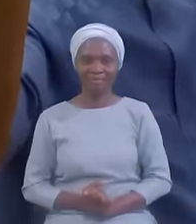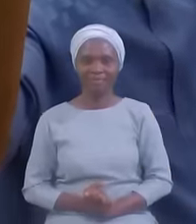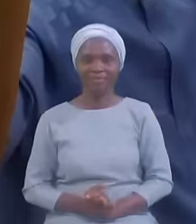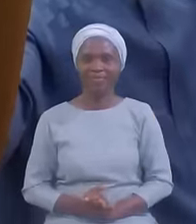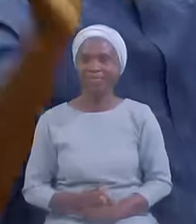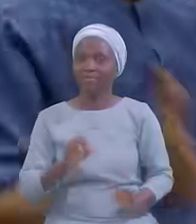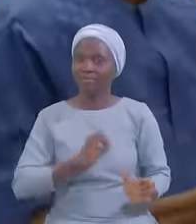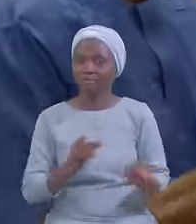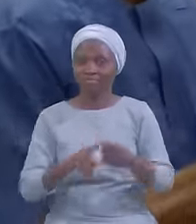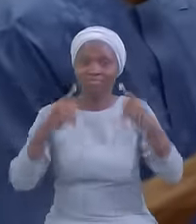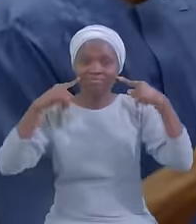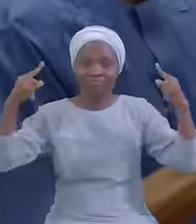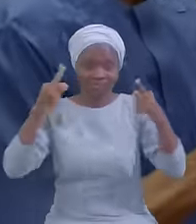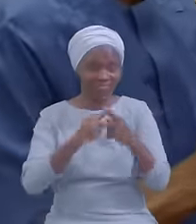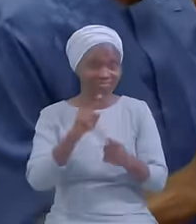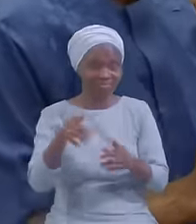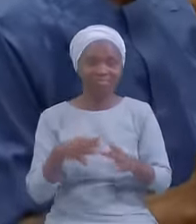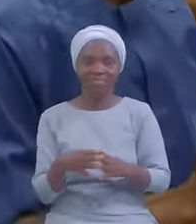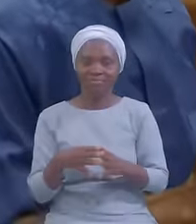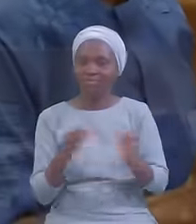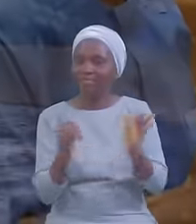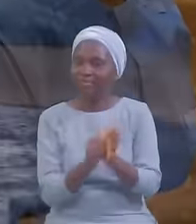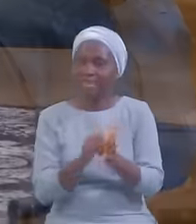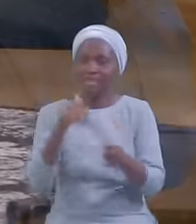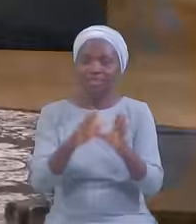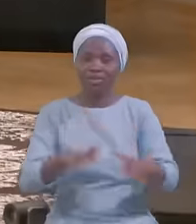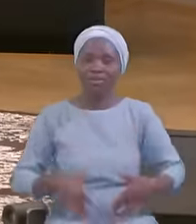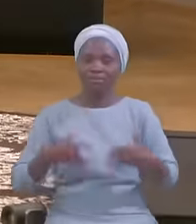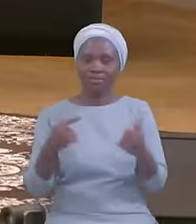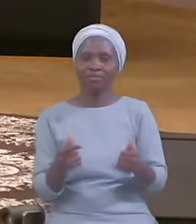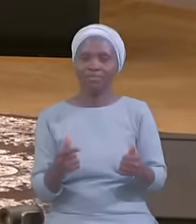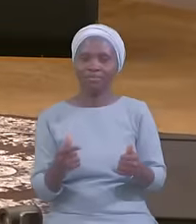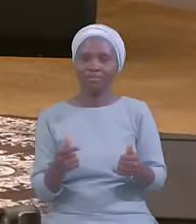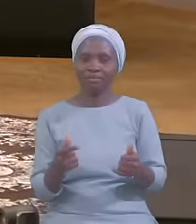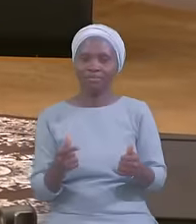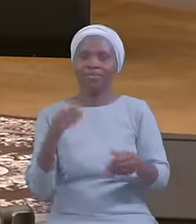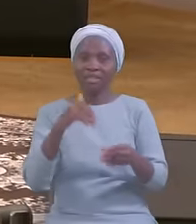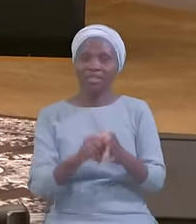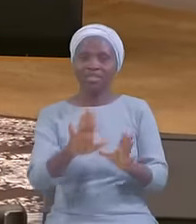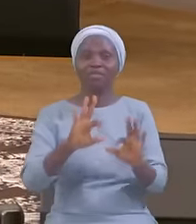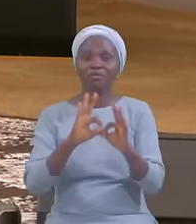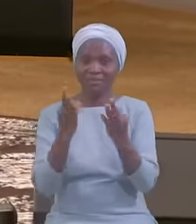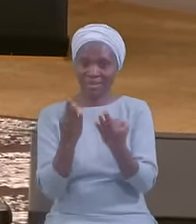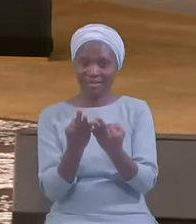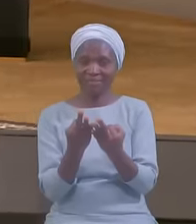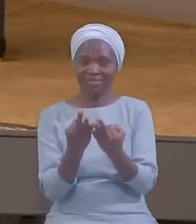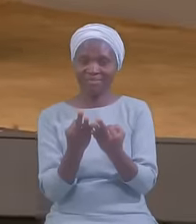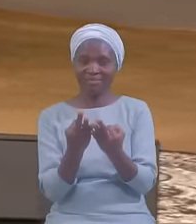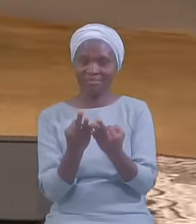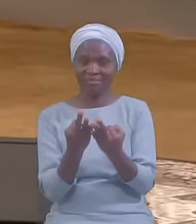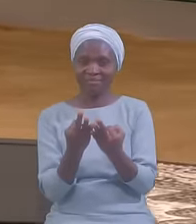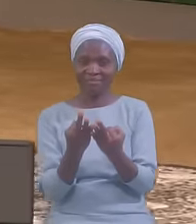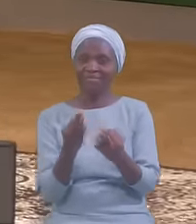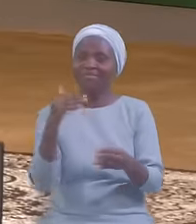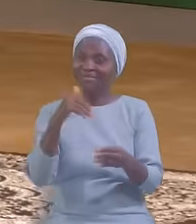I want to announce to you that in your life, in your family,